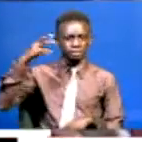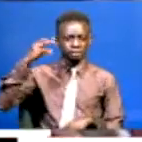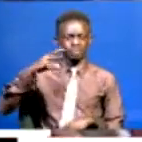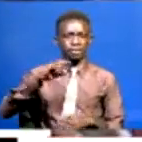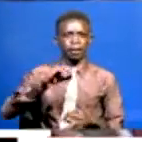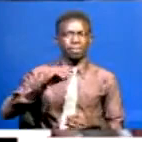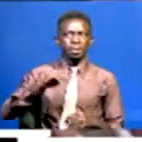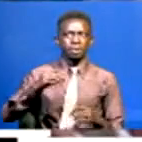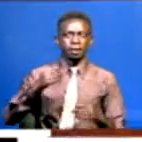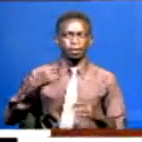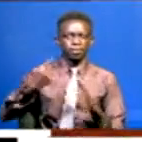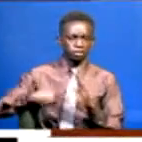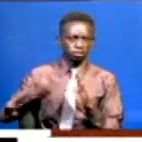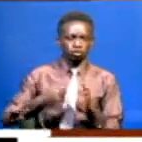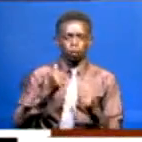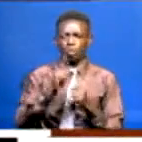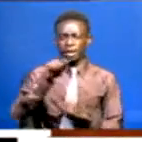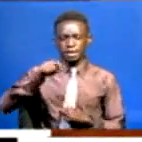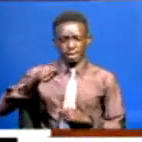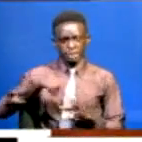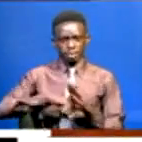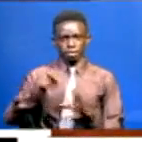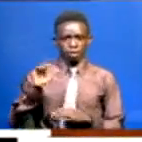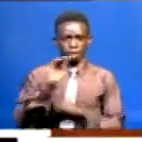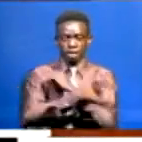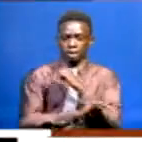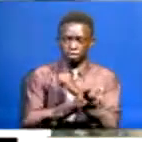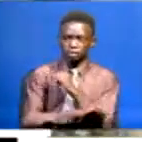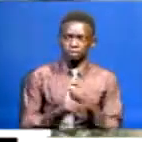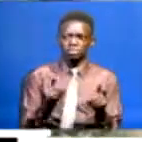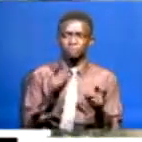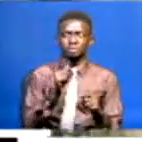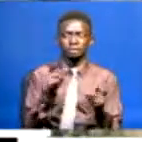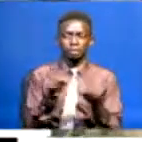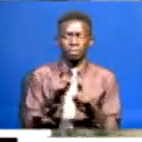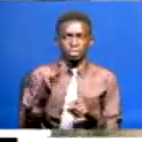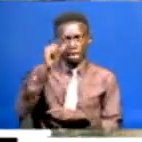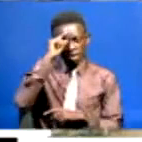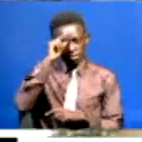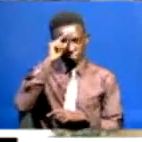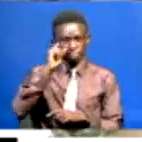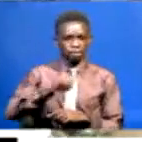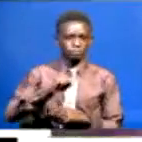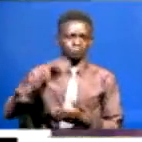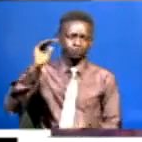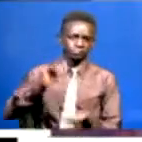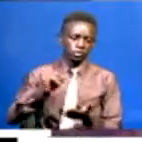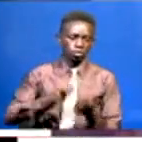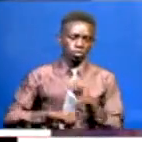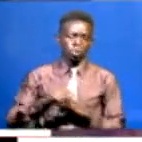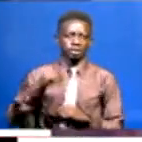the country, to engage in modalities the government ought to adopt to lower the cost of electricity.